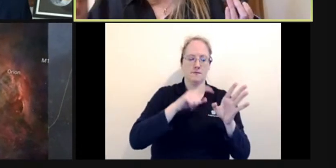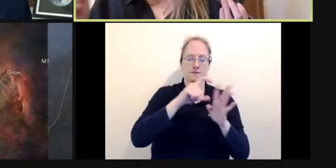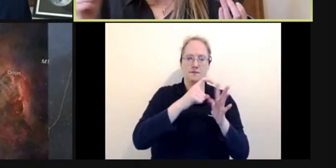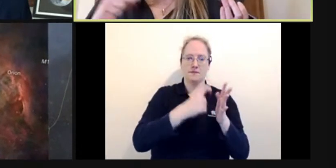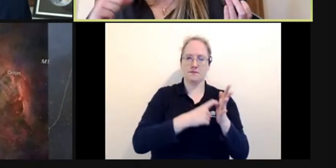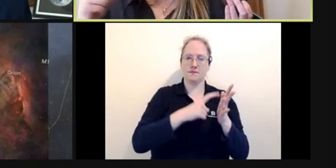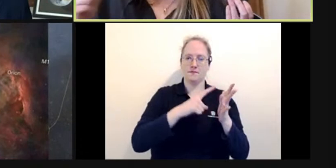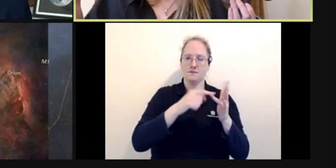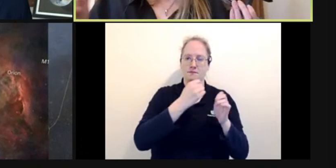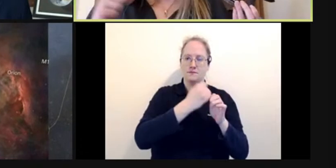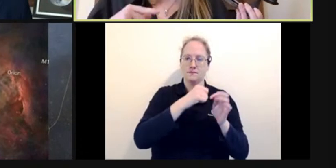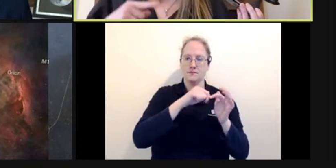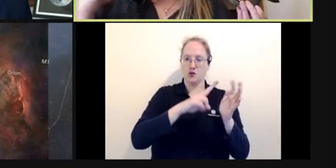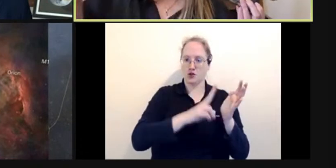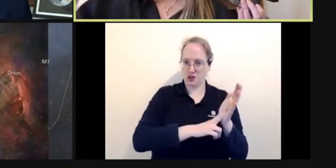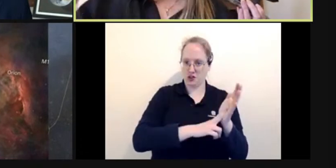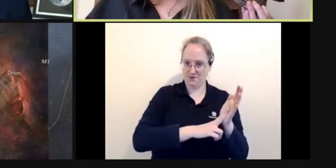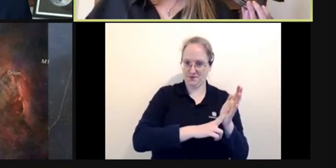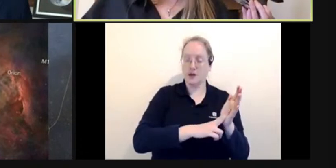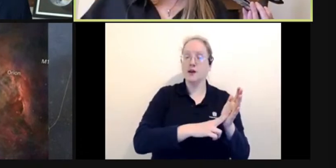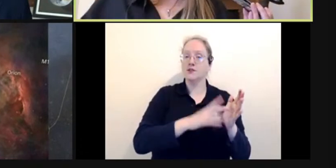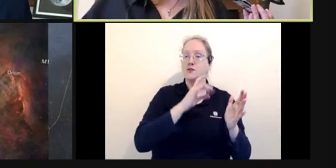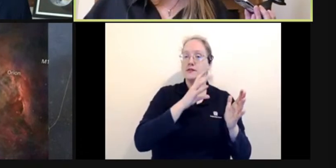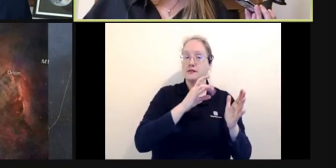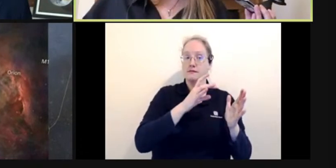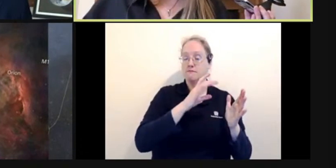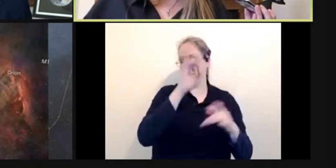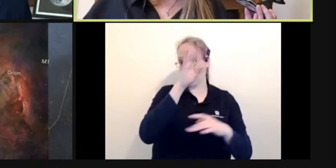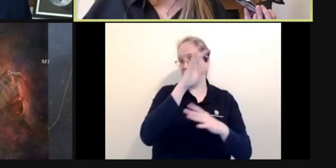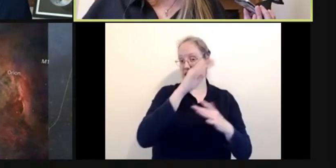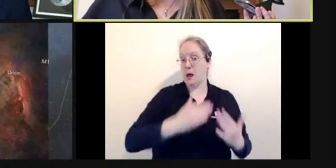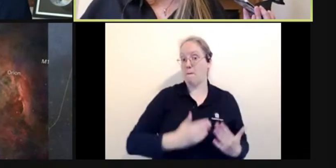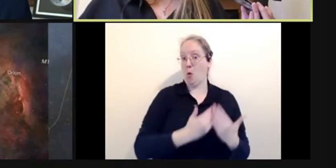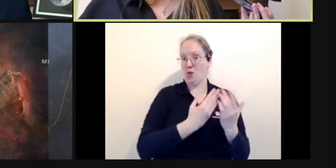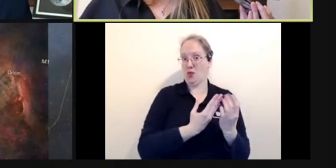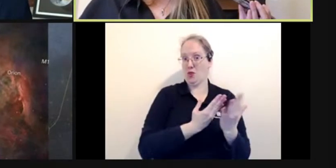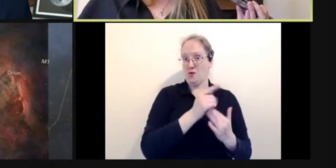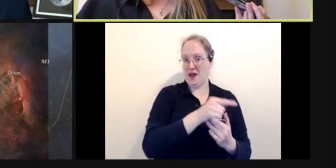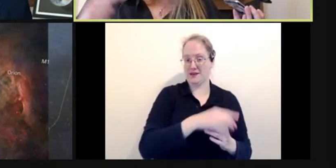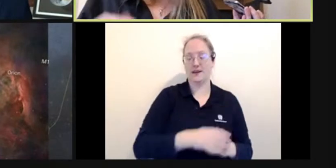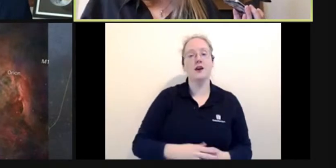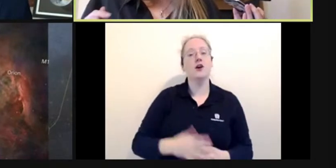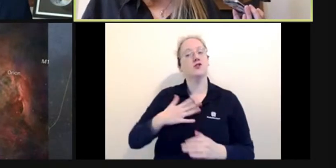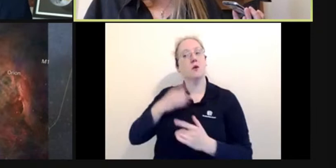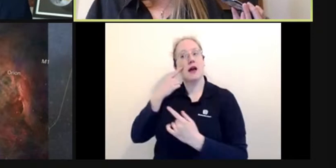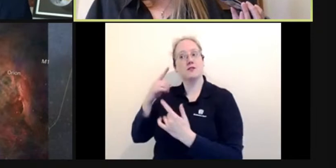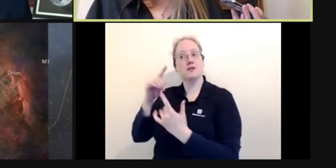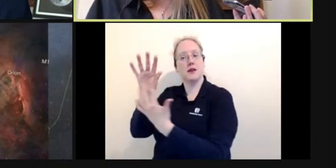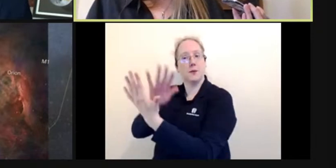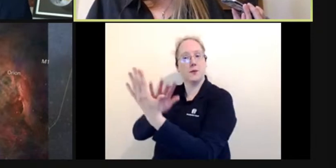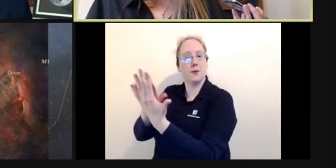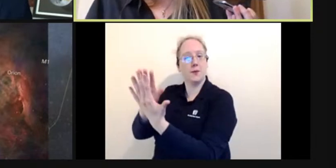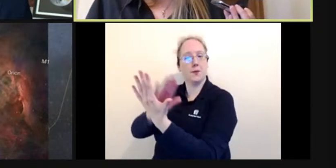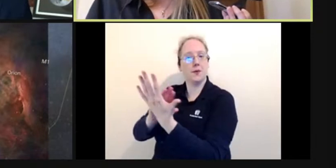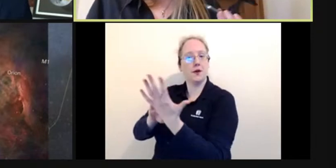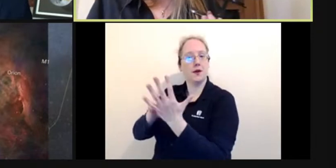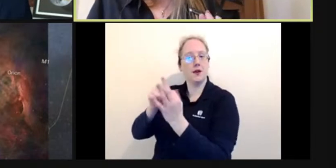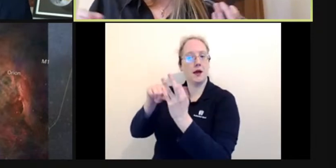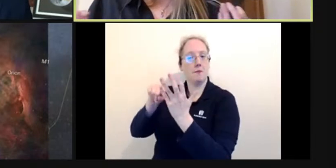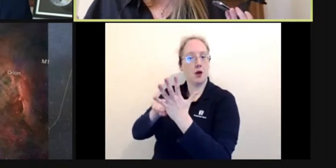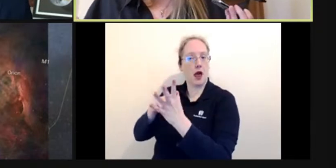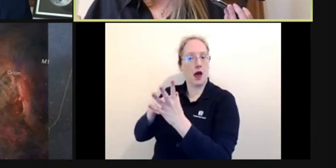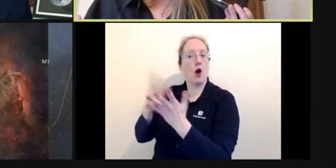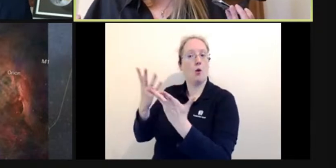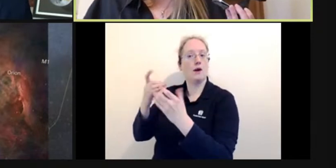we like to use nebula for what we see at the end of a star's life, but also at the beginning of a star's life. And so this